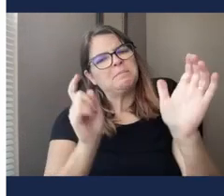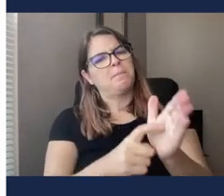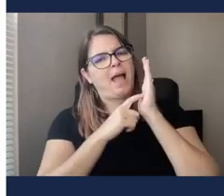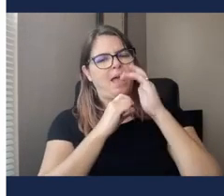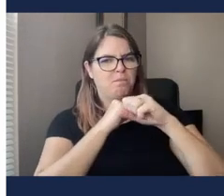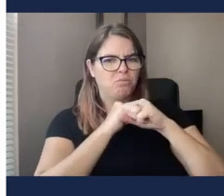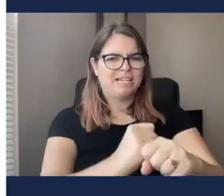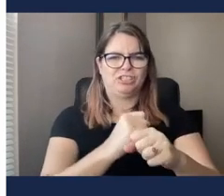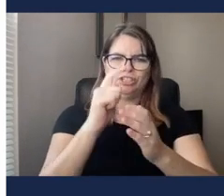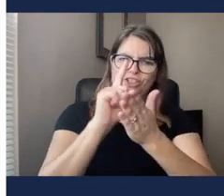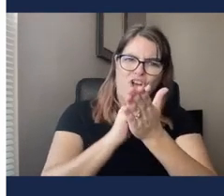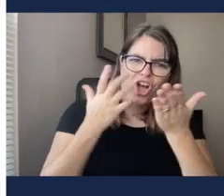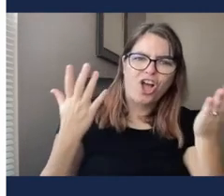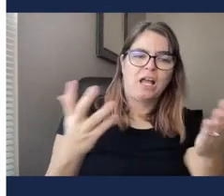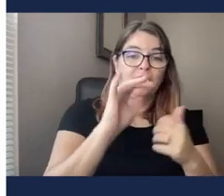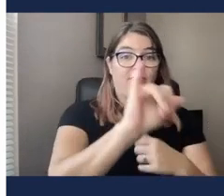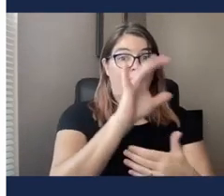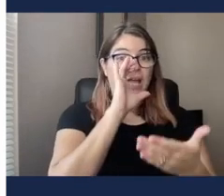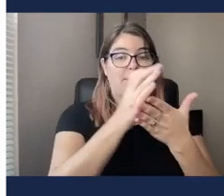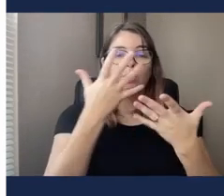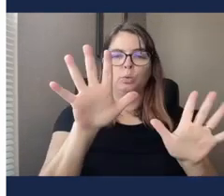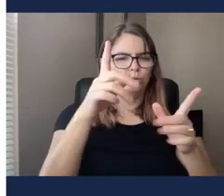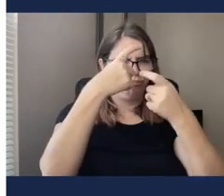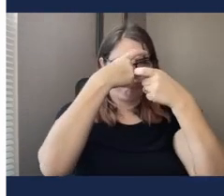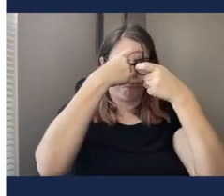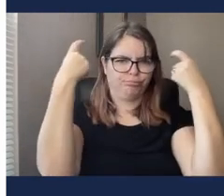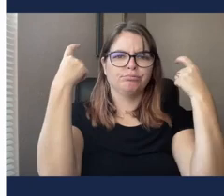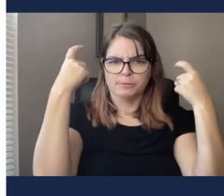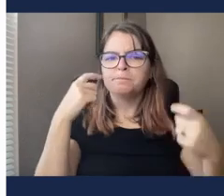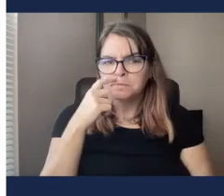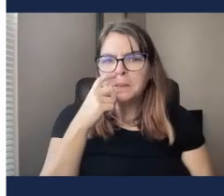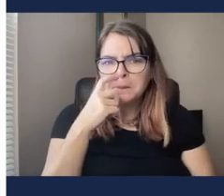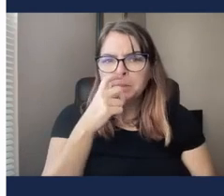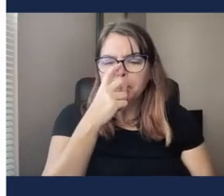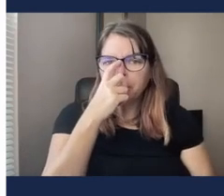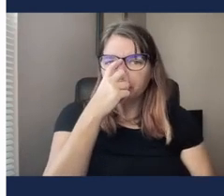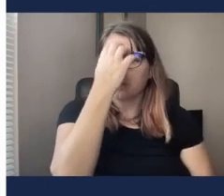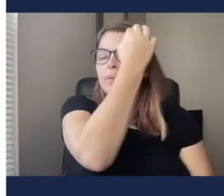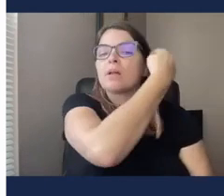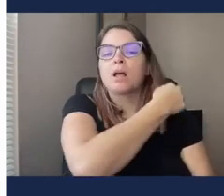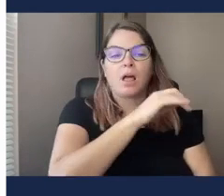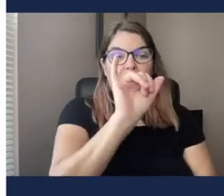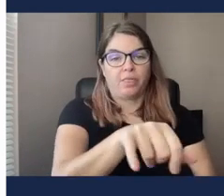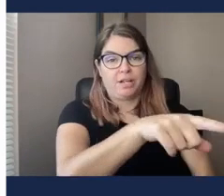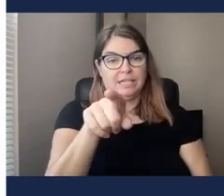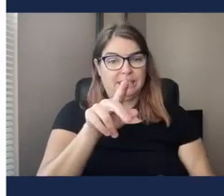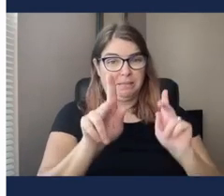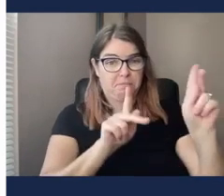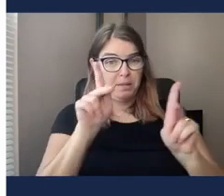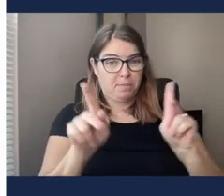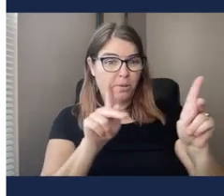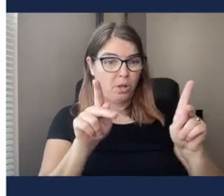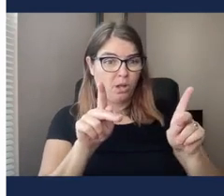law is an image that is burned deep in my memory. And these folks that are shown in